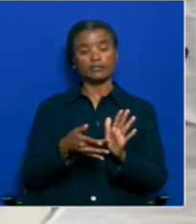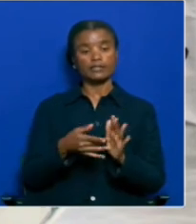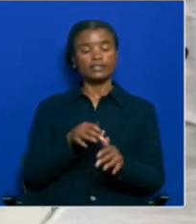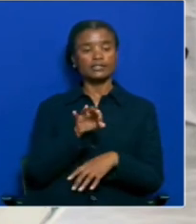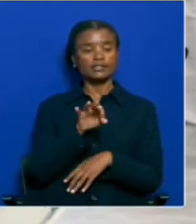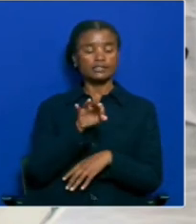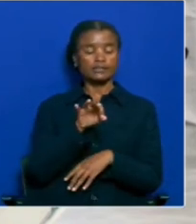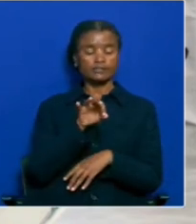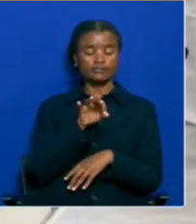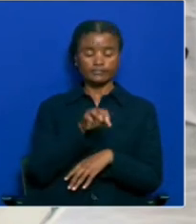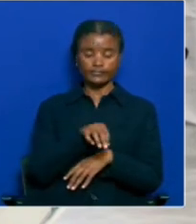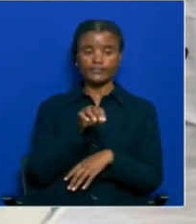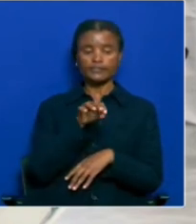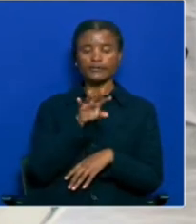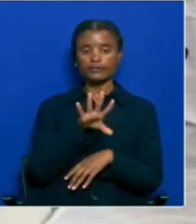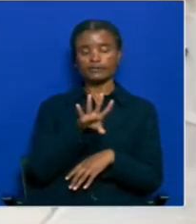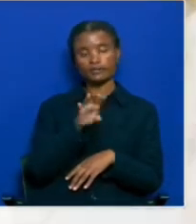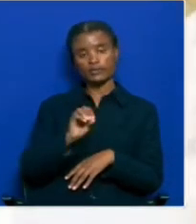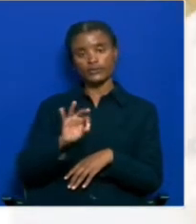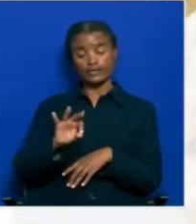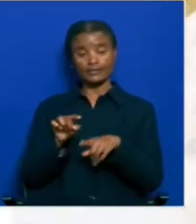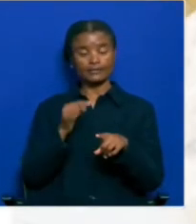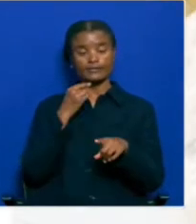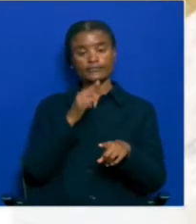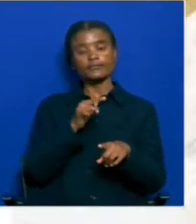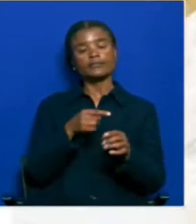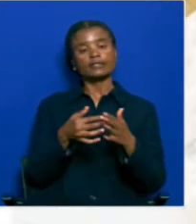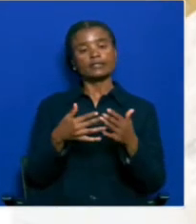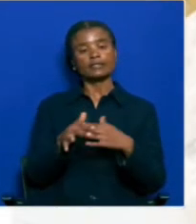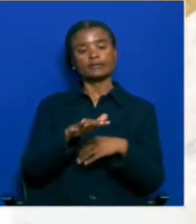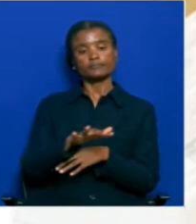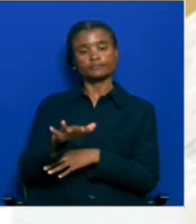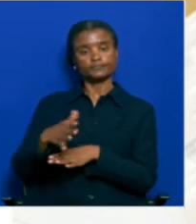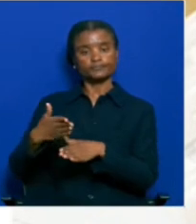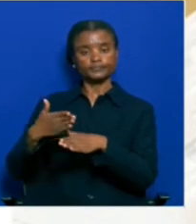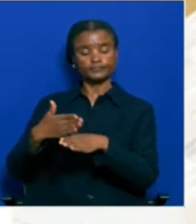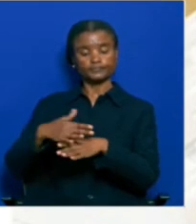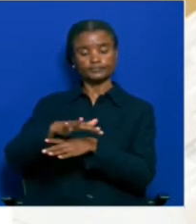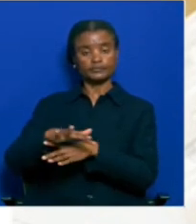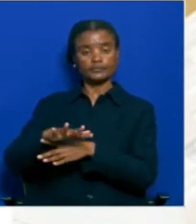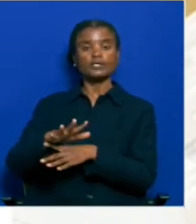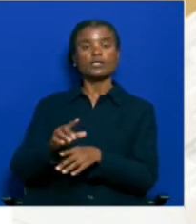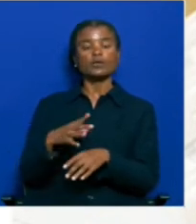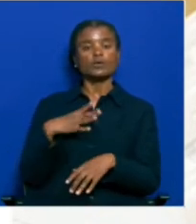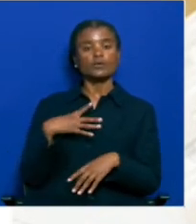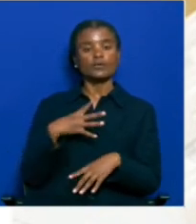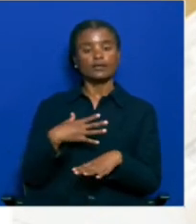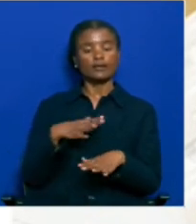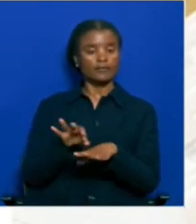shall operate in each other's operating area or jurisdiction only during planned operations and for duration of the